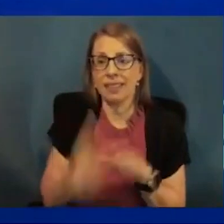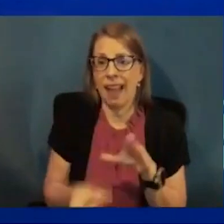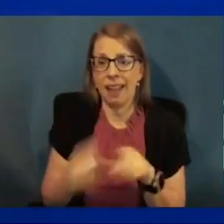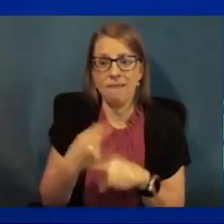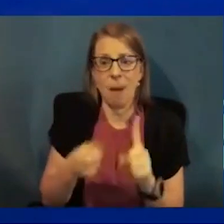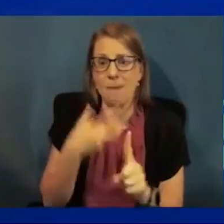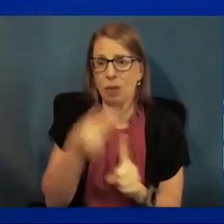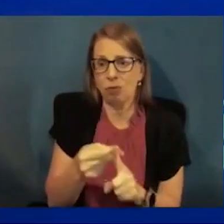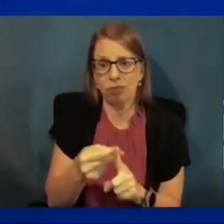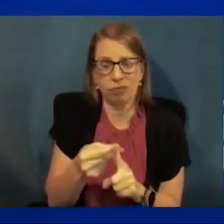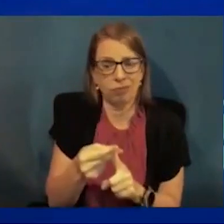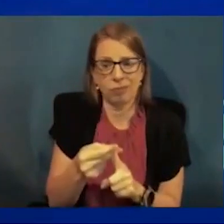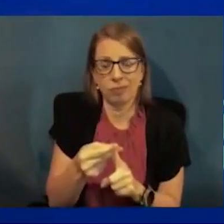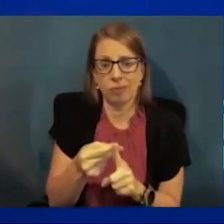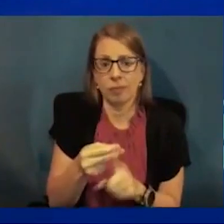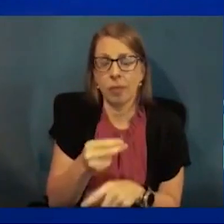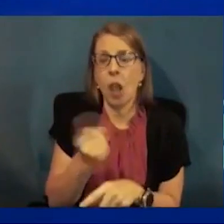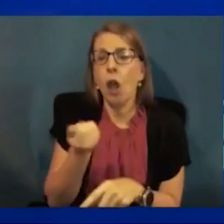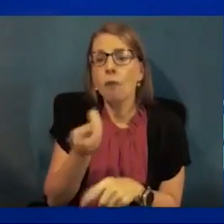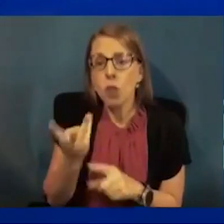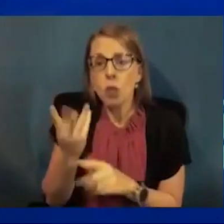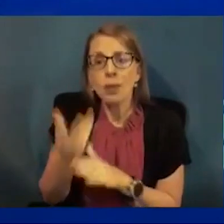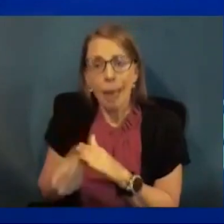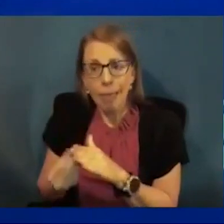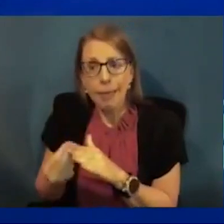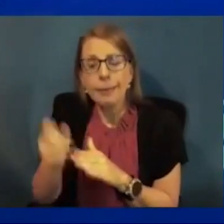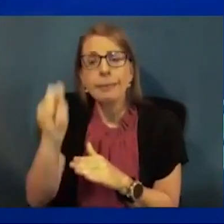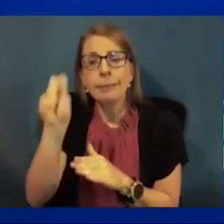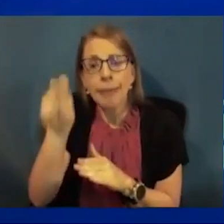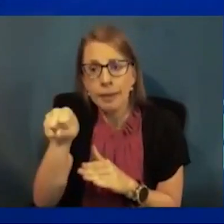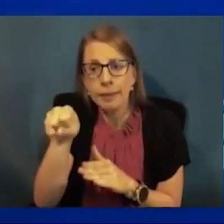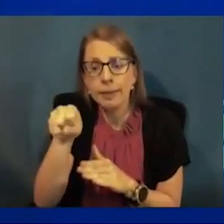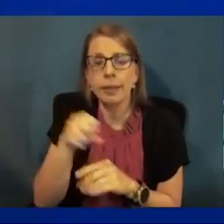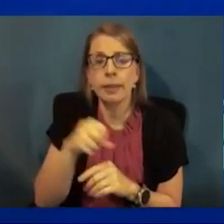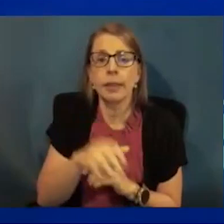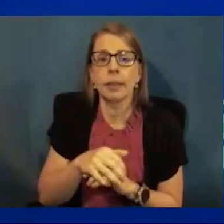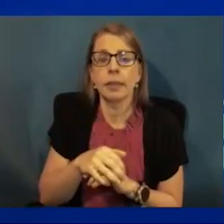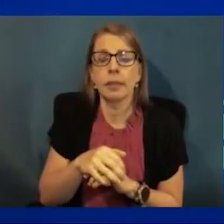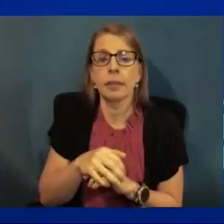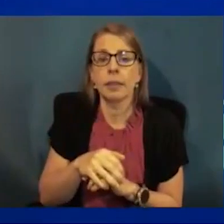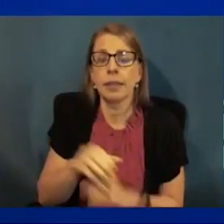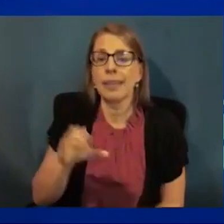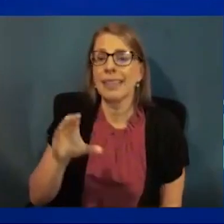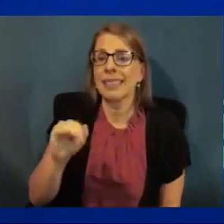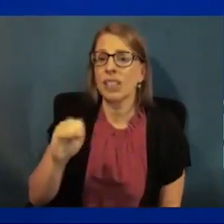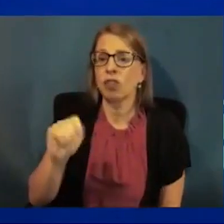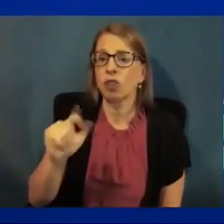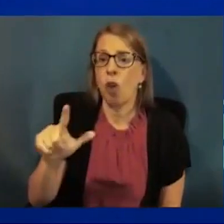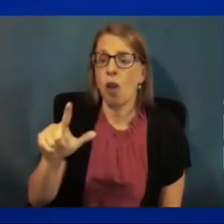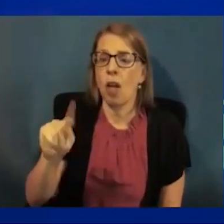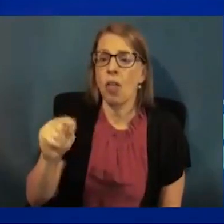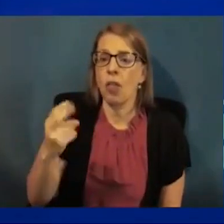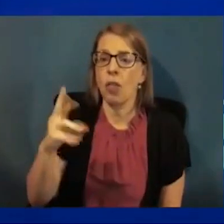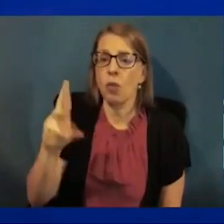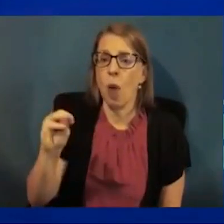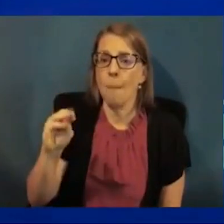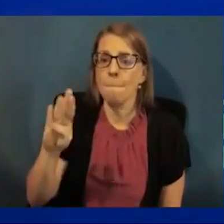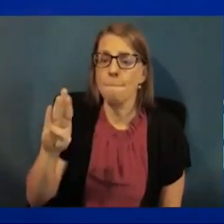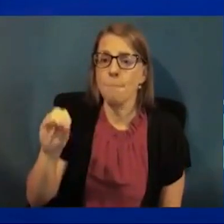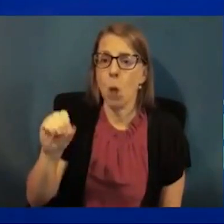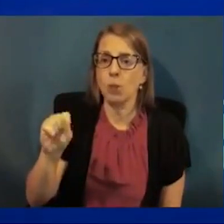there been a few deaths? Yeah. The central venous thrombosis, real attributed to the AstraZeneca and maybe the J&J. Vanishingly